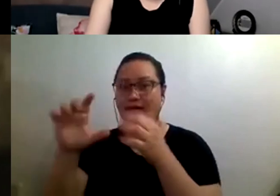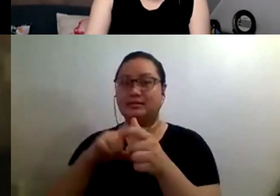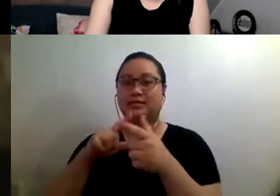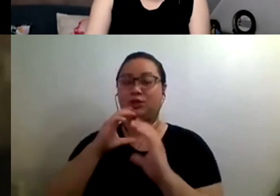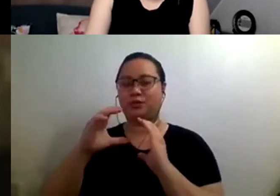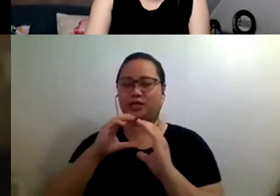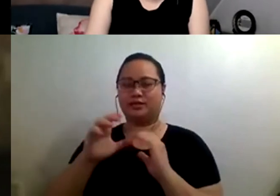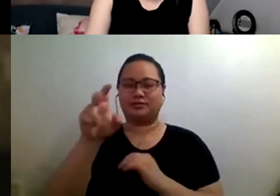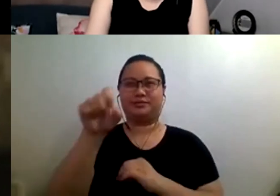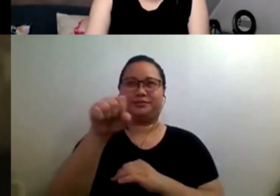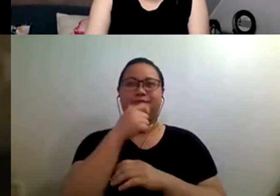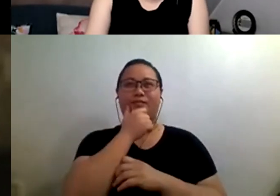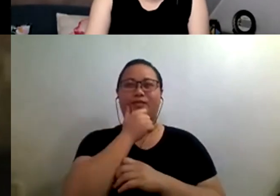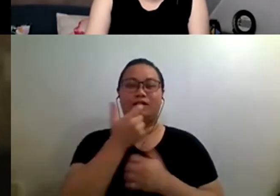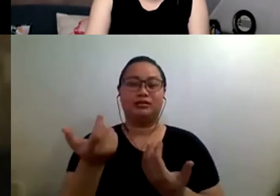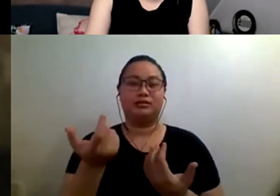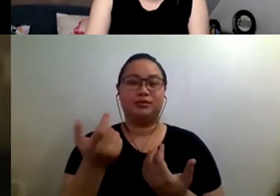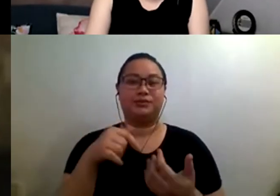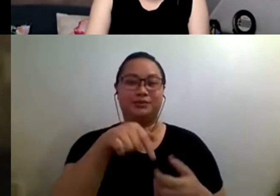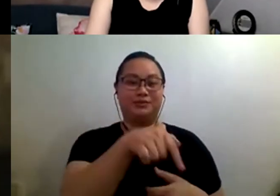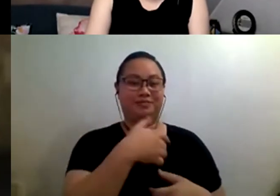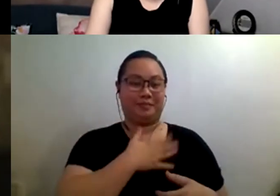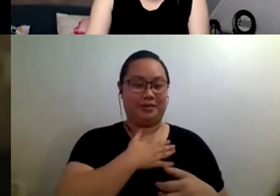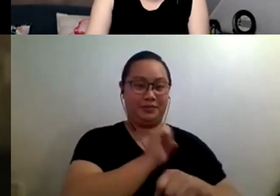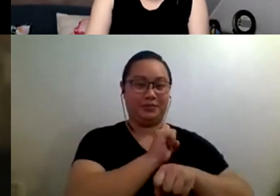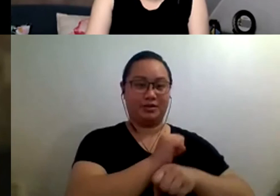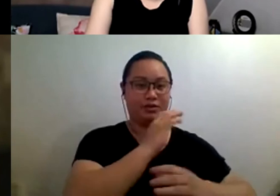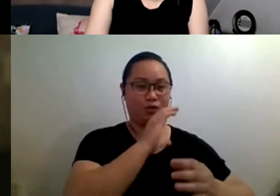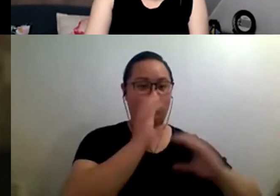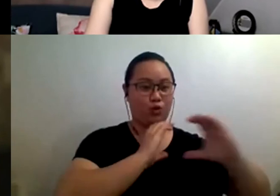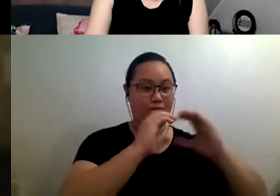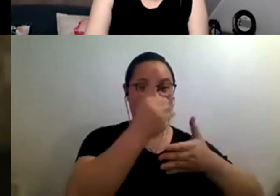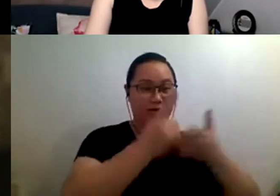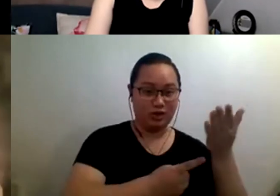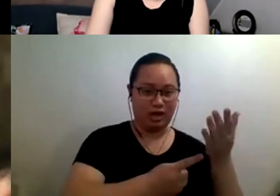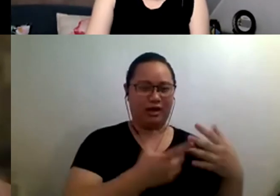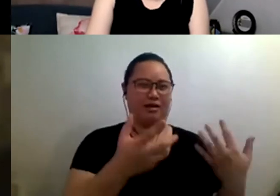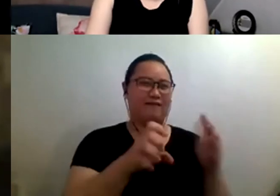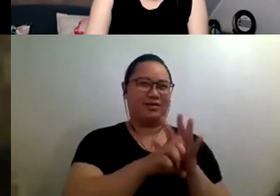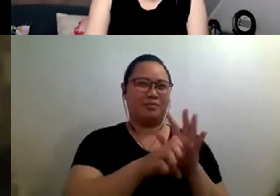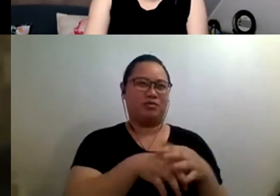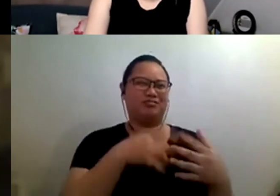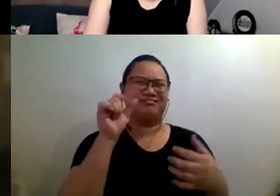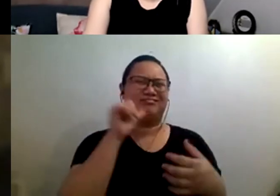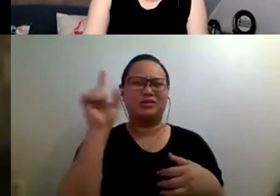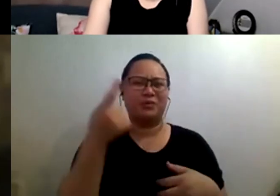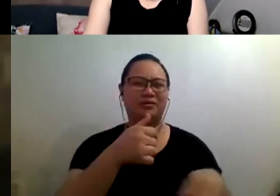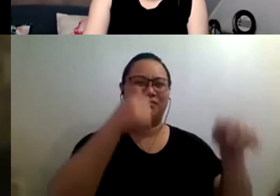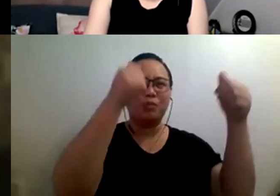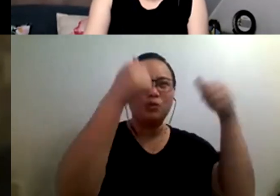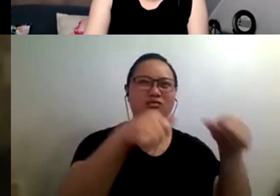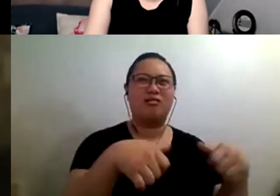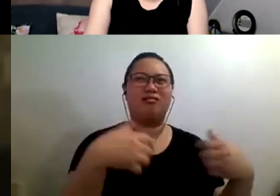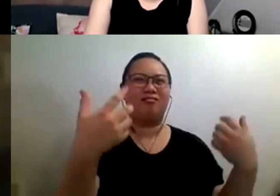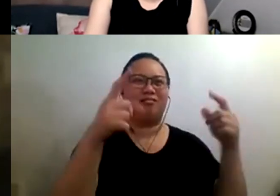on. In communication design, and it doesn't just mean na meron kang poster or banner or meron kang social media post, etc. It's